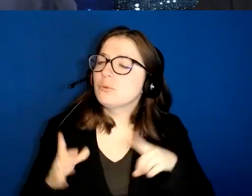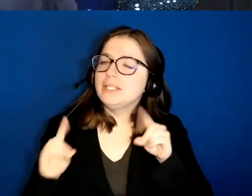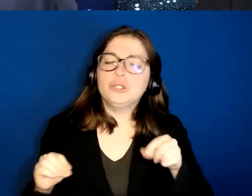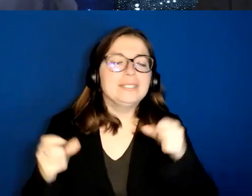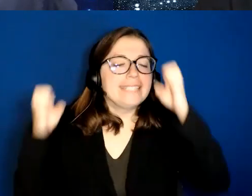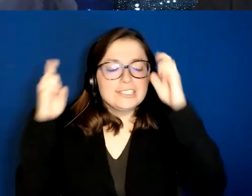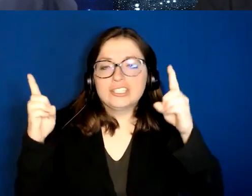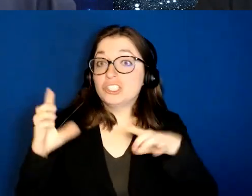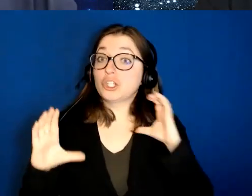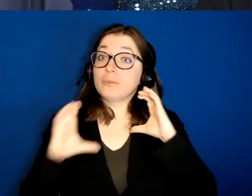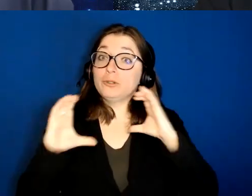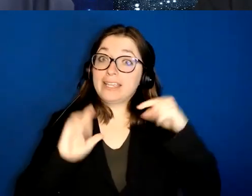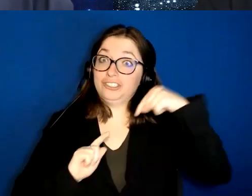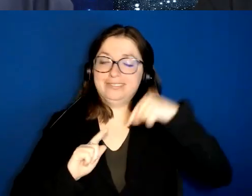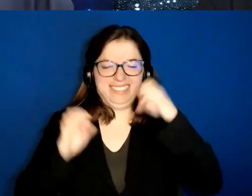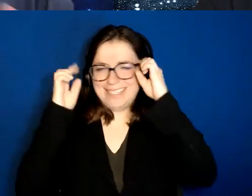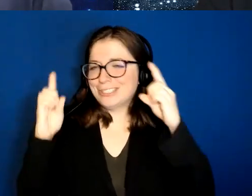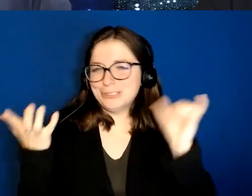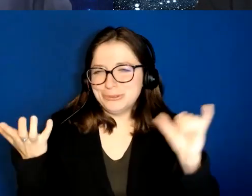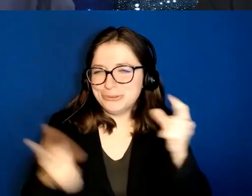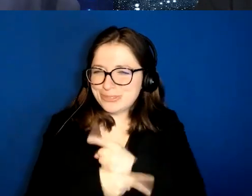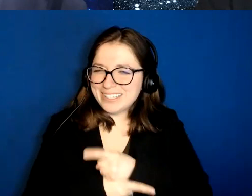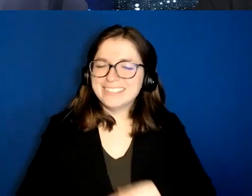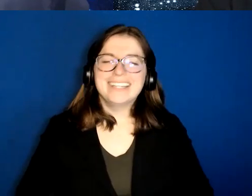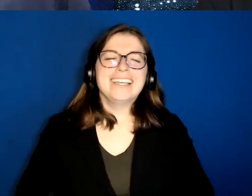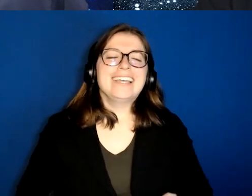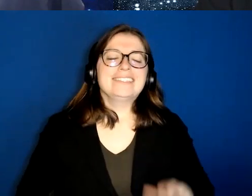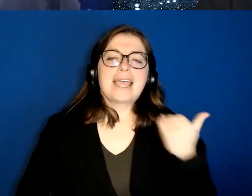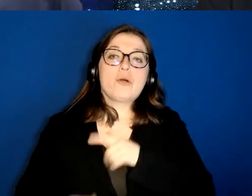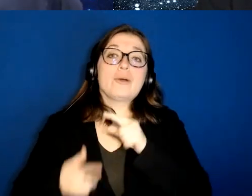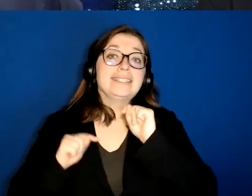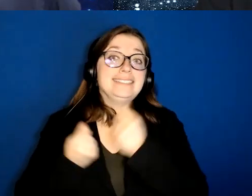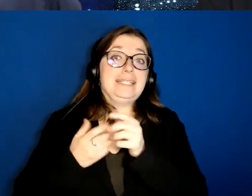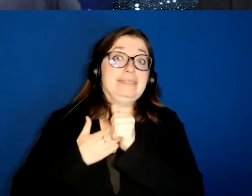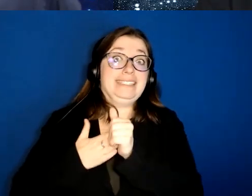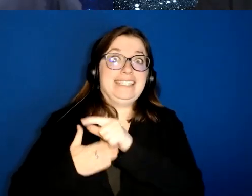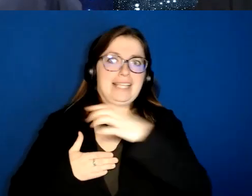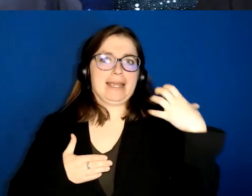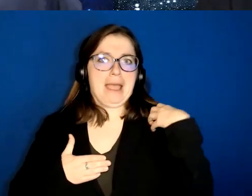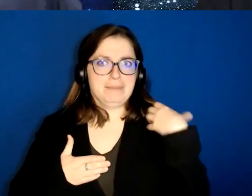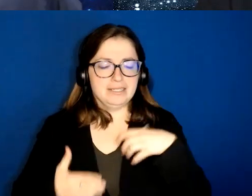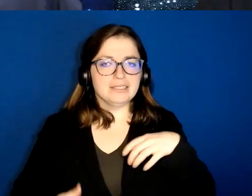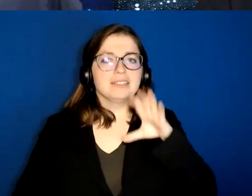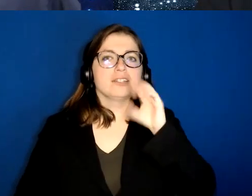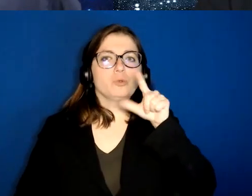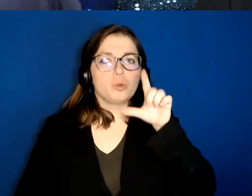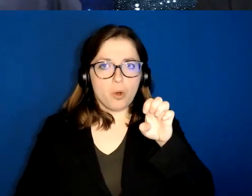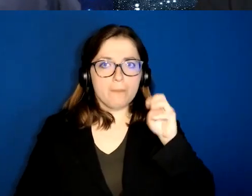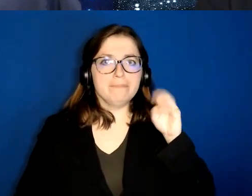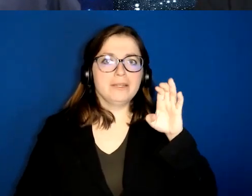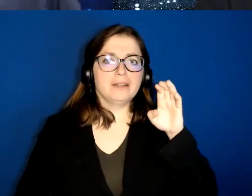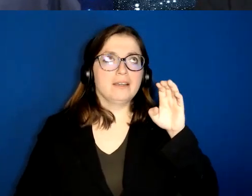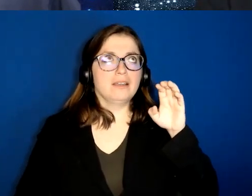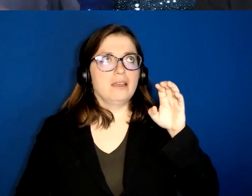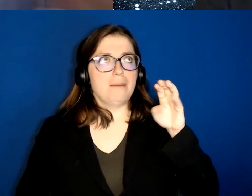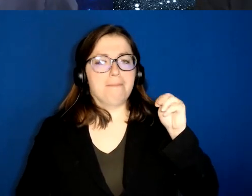is education. And our team lead, our captain, Cole McMullen, he's a double major,